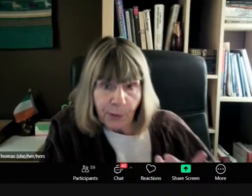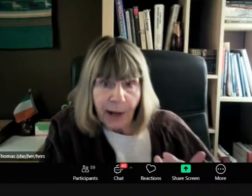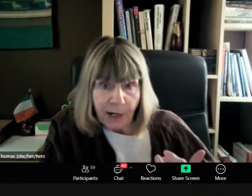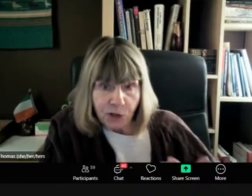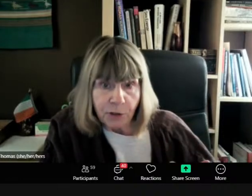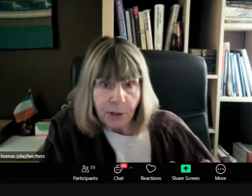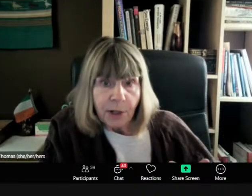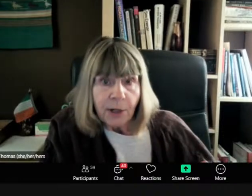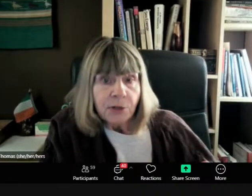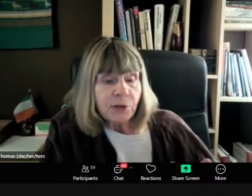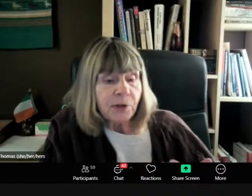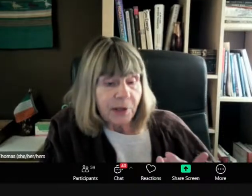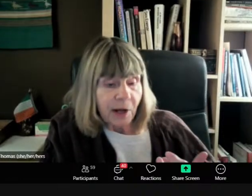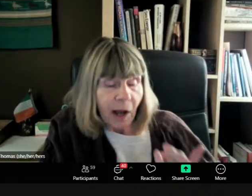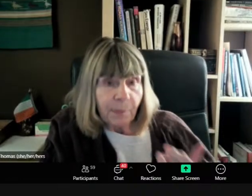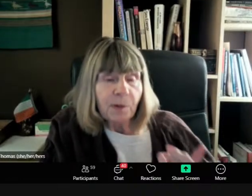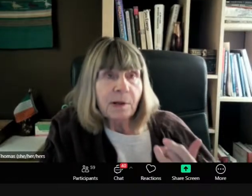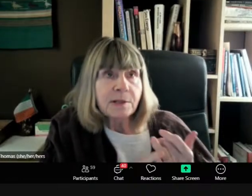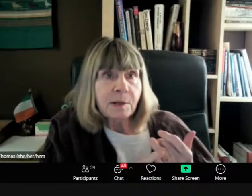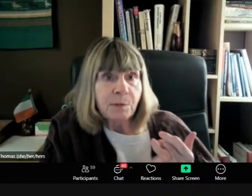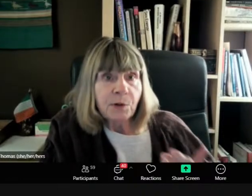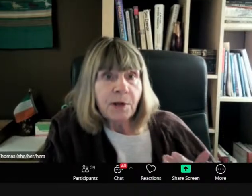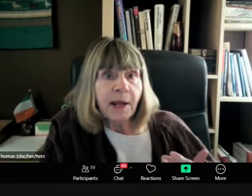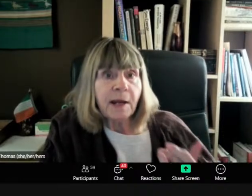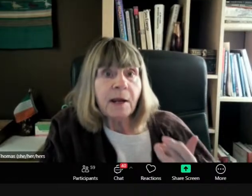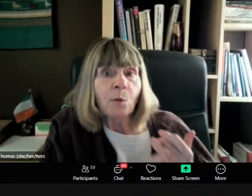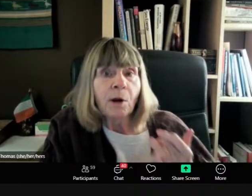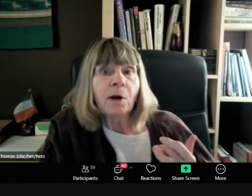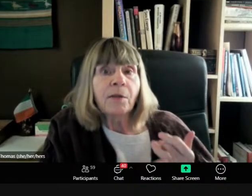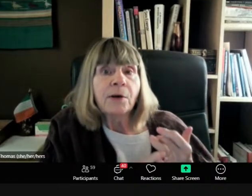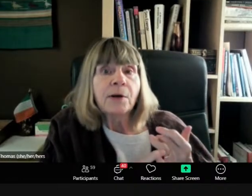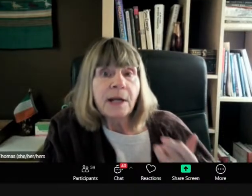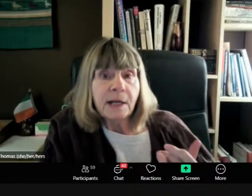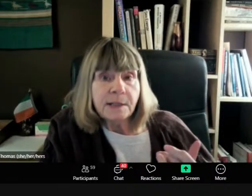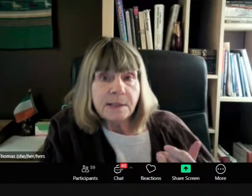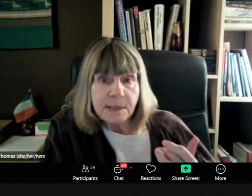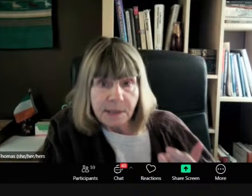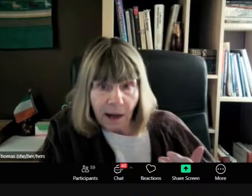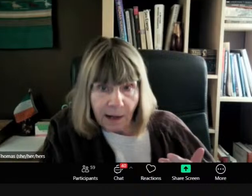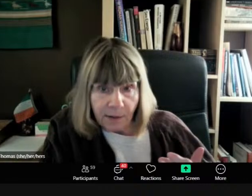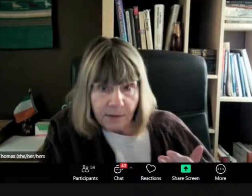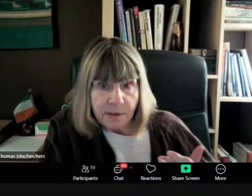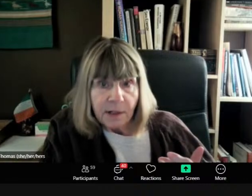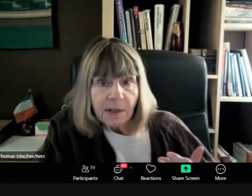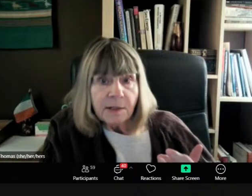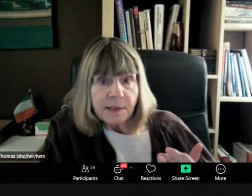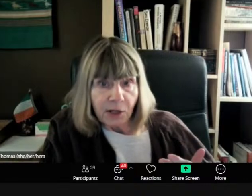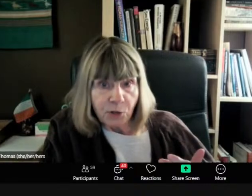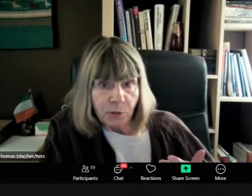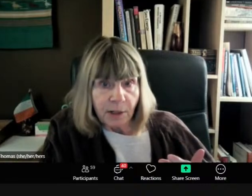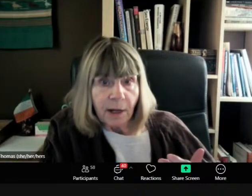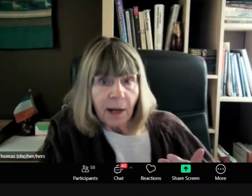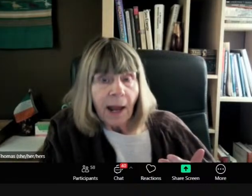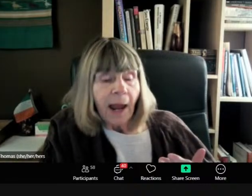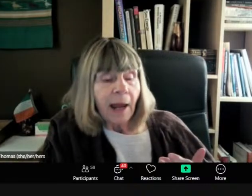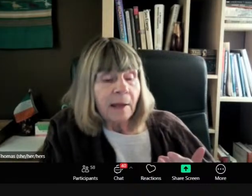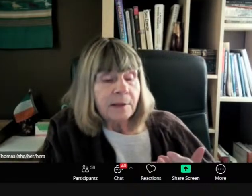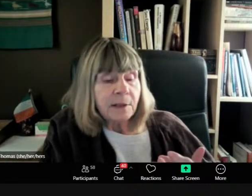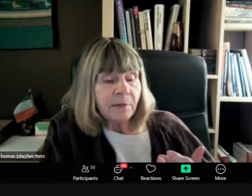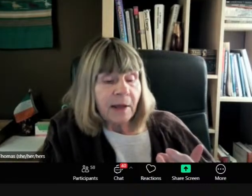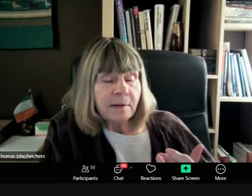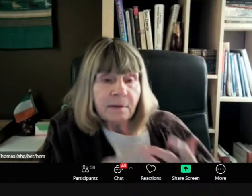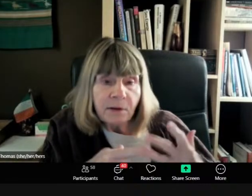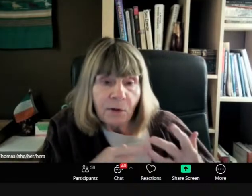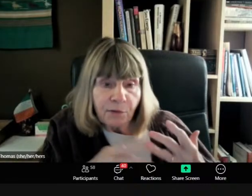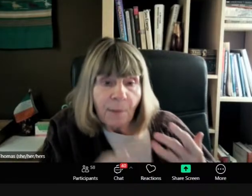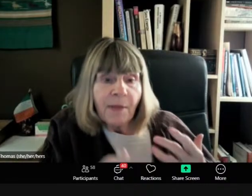improve communication so that the couple is communicating what are their needs and desires sexually.